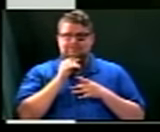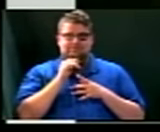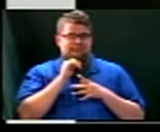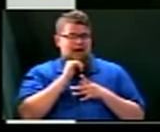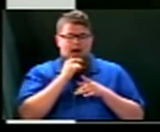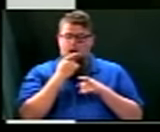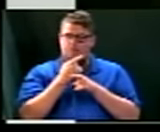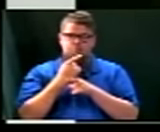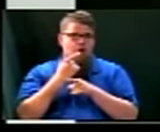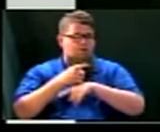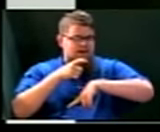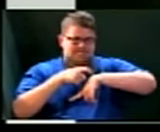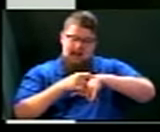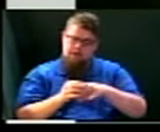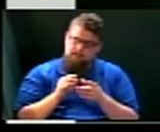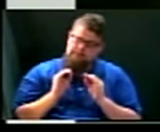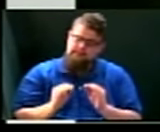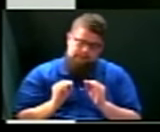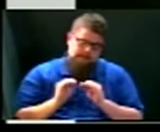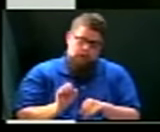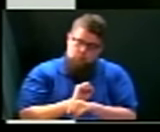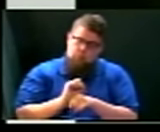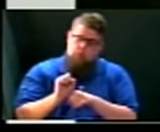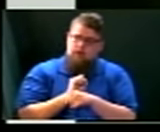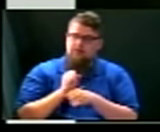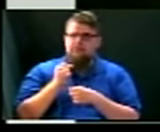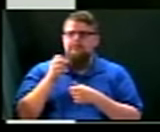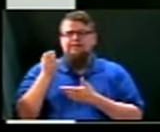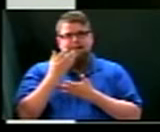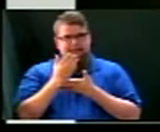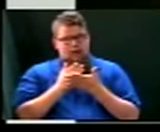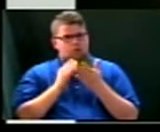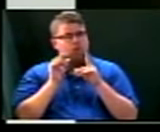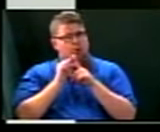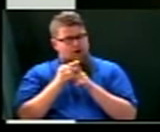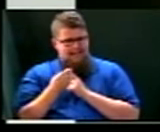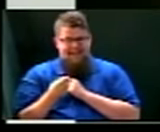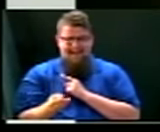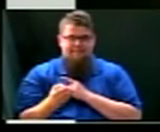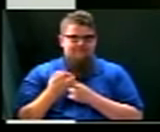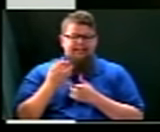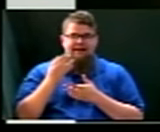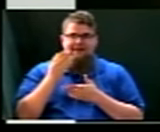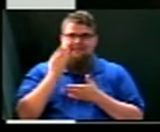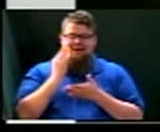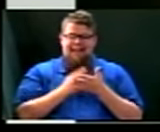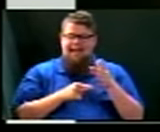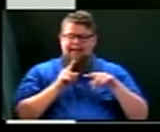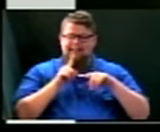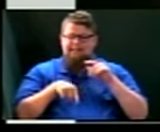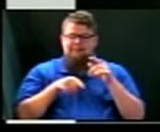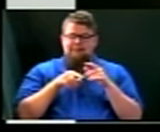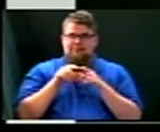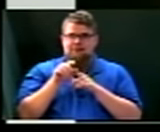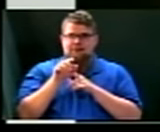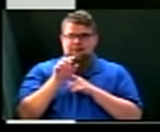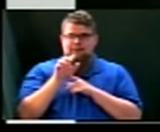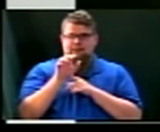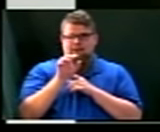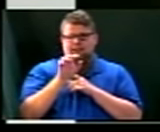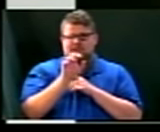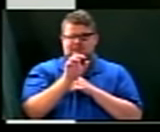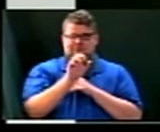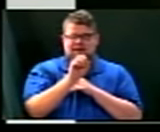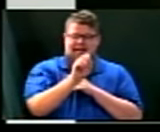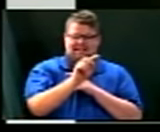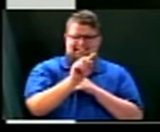spent. Some of the words I gave them, there was not really any way they could spell star because star has an R-controlled vowel and they